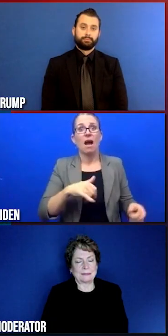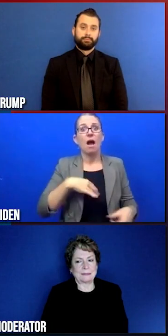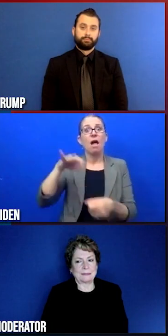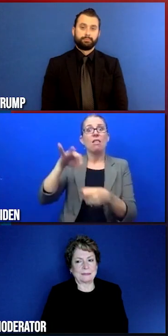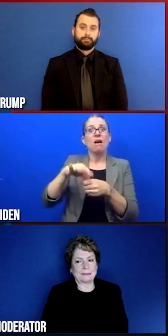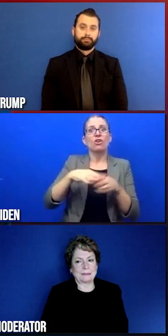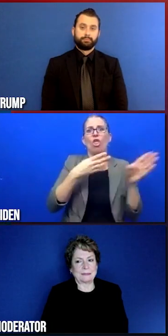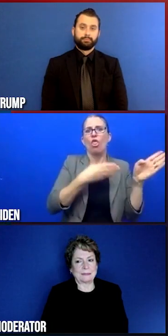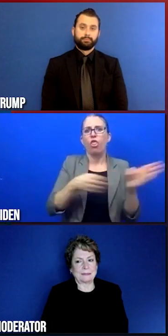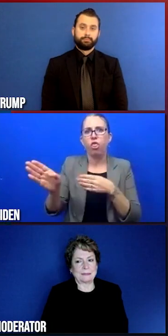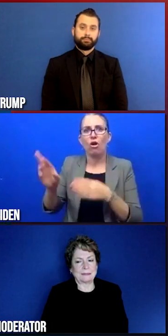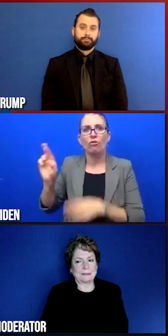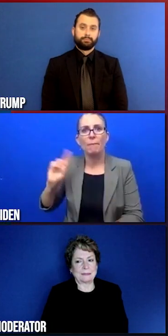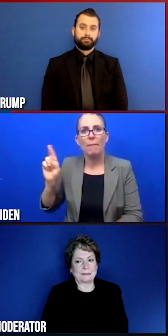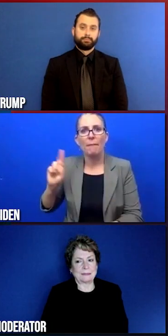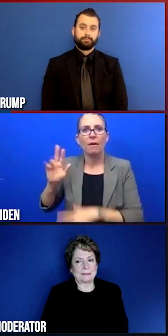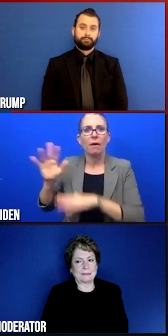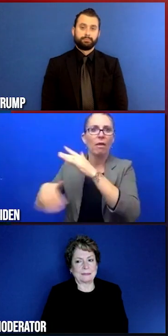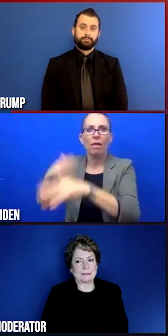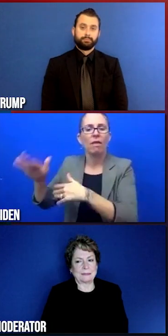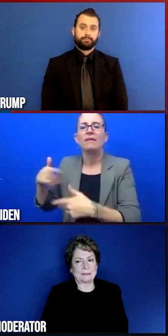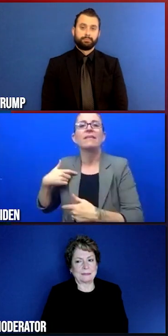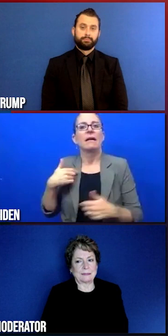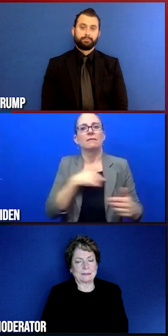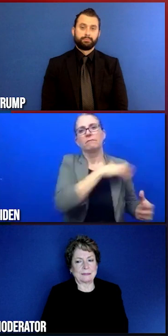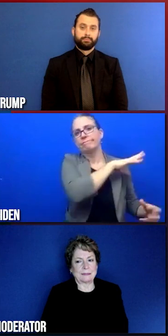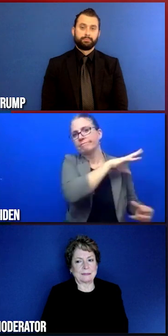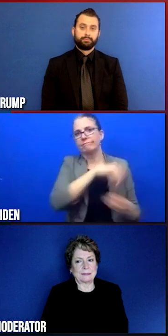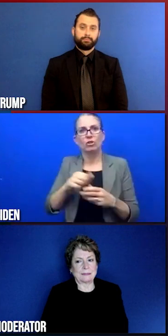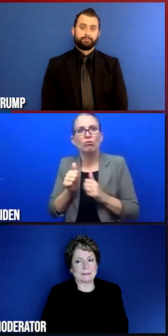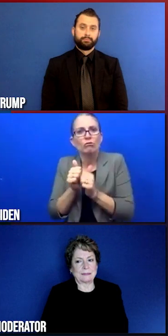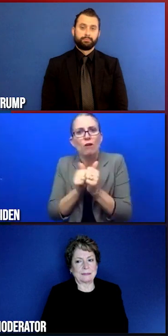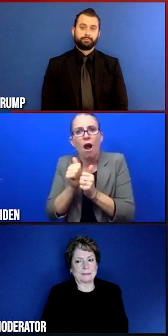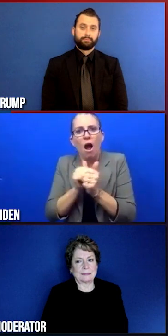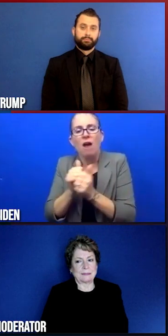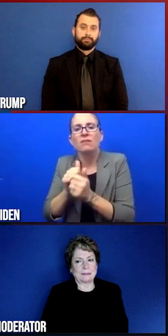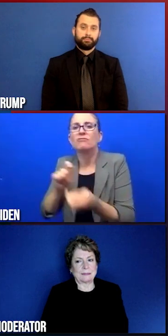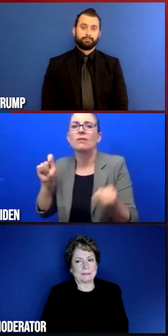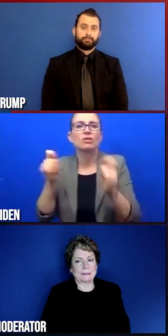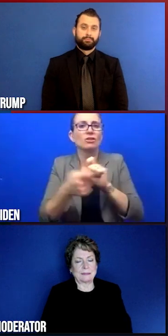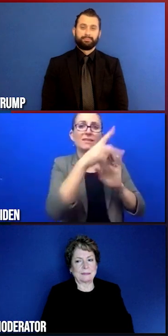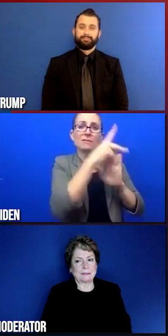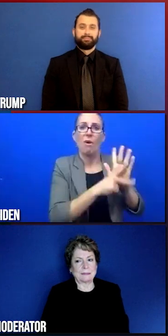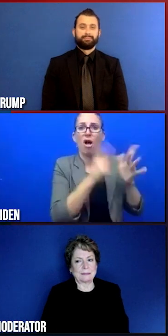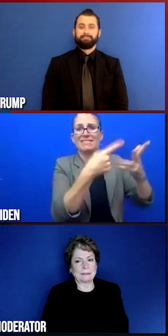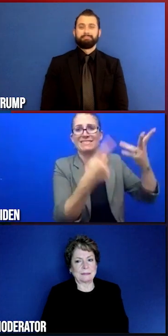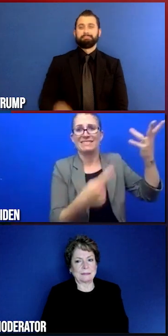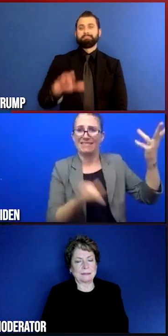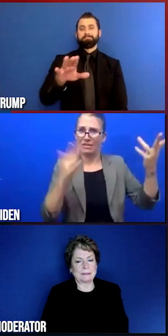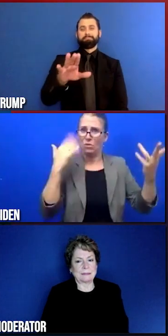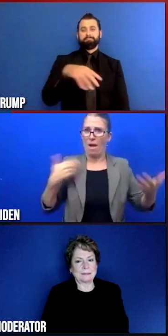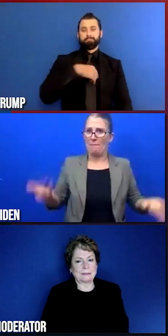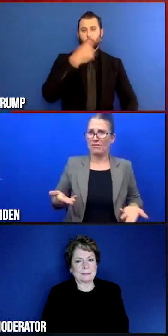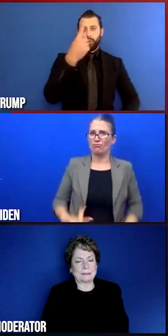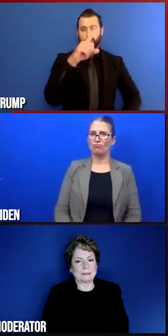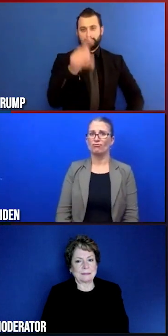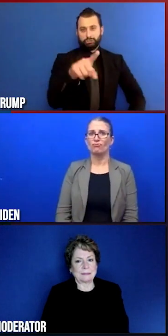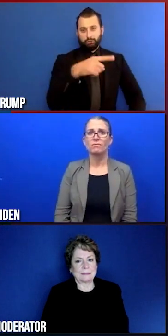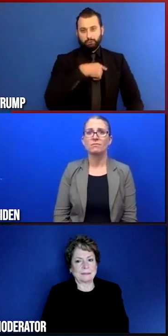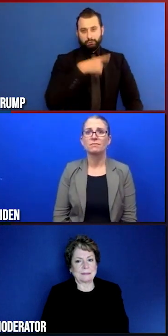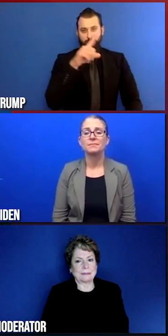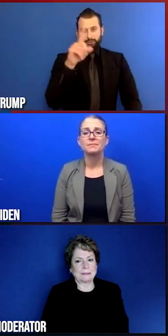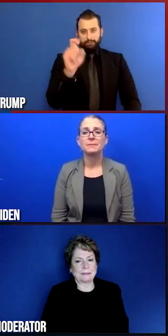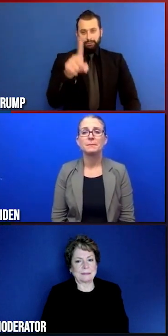change his terrible policy. I just asked one question. Why didn't you do it in the 8 years, a short